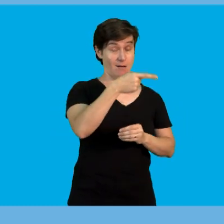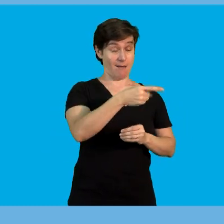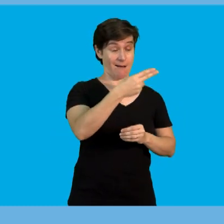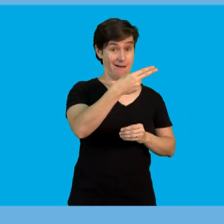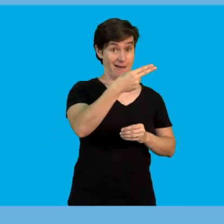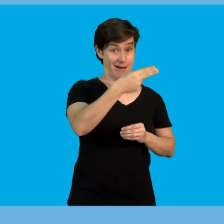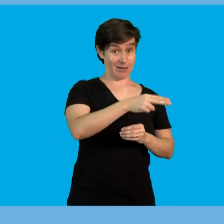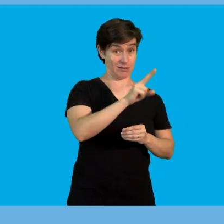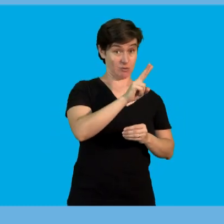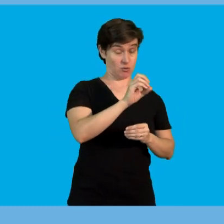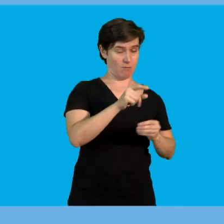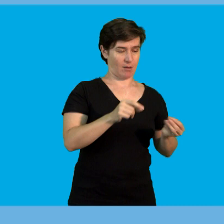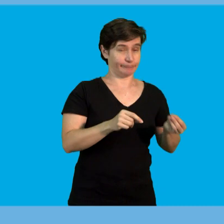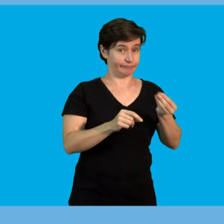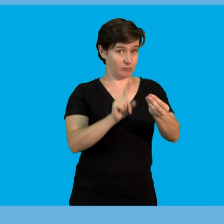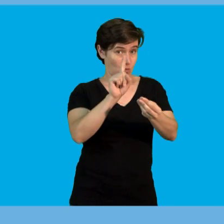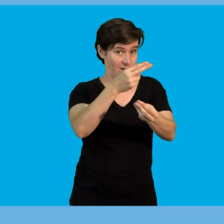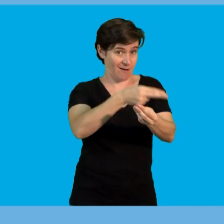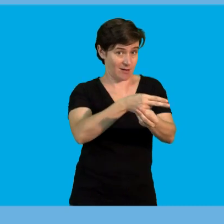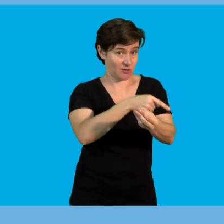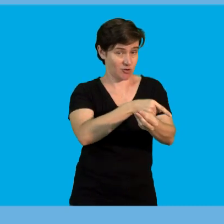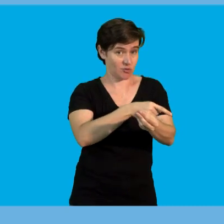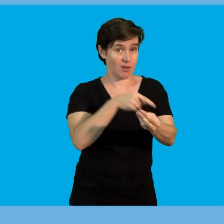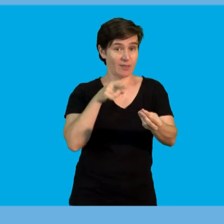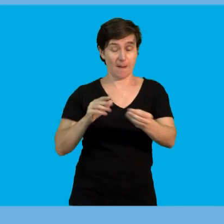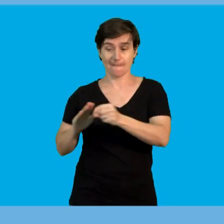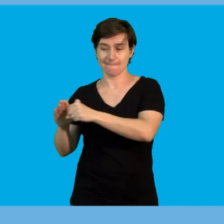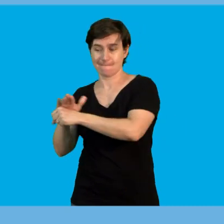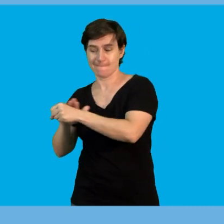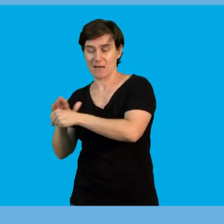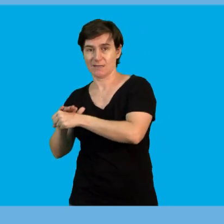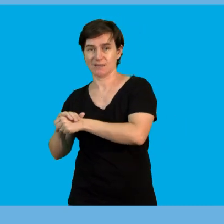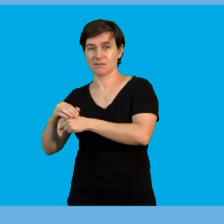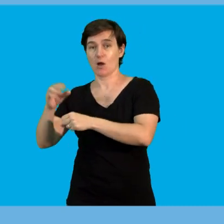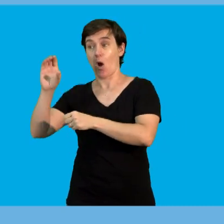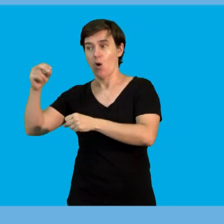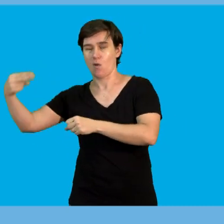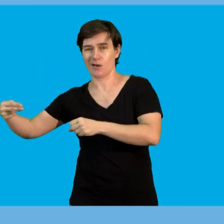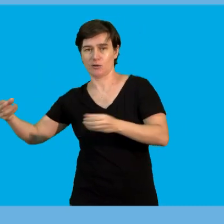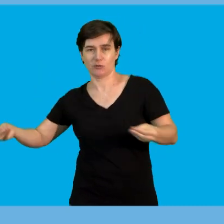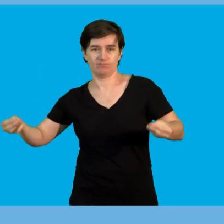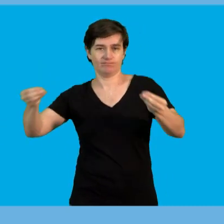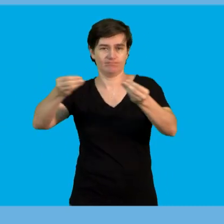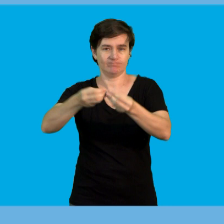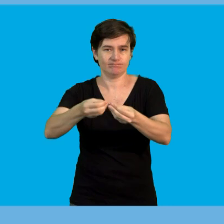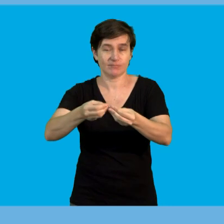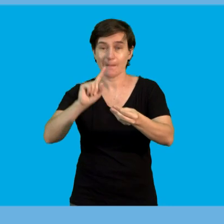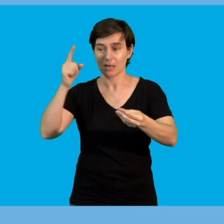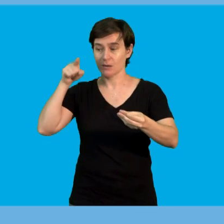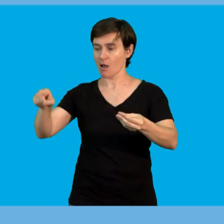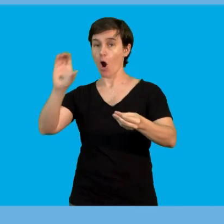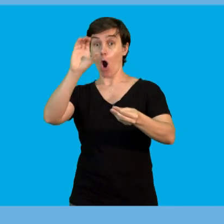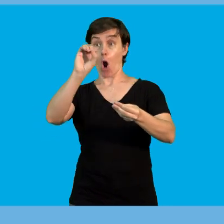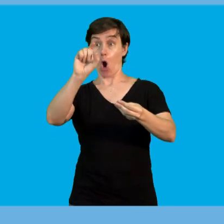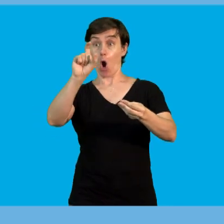to donate the H, one H, then the base needs to donate the OH. But in looking at this base, we do not have